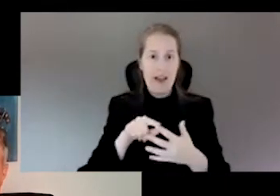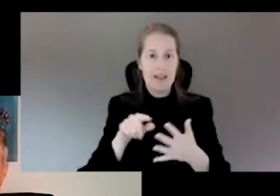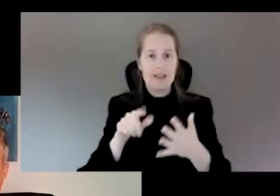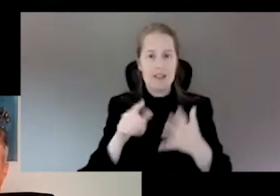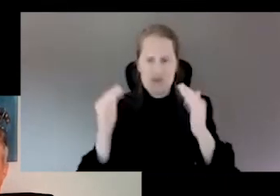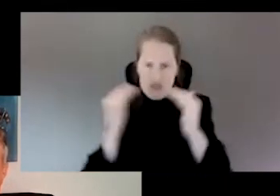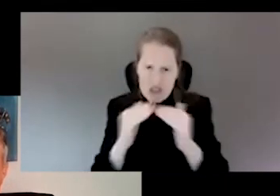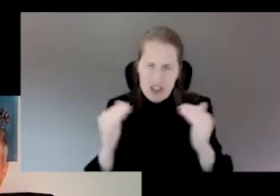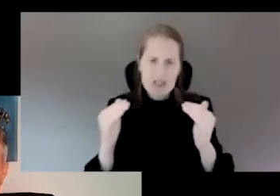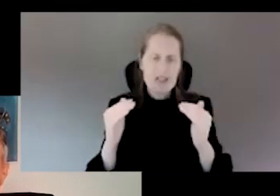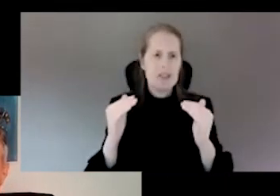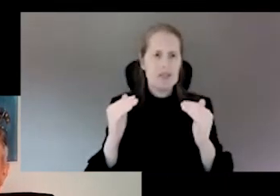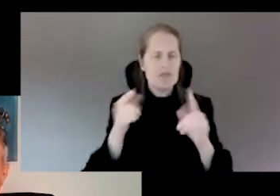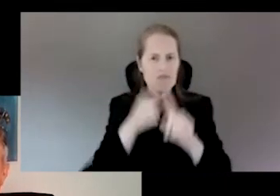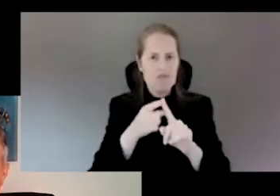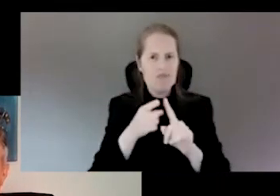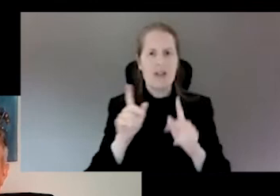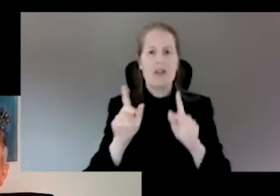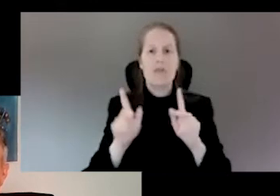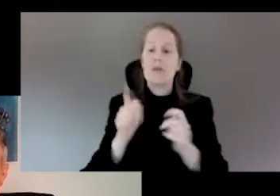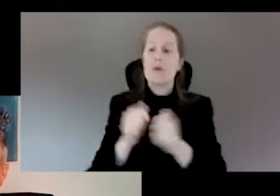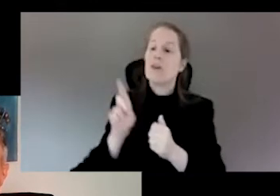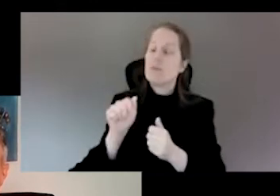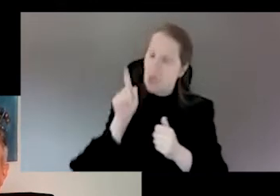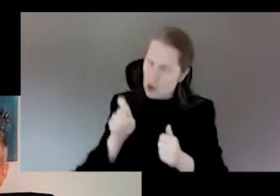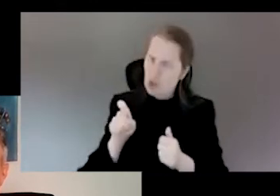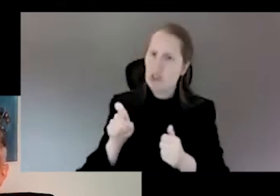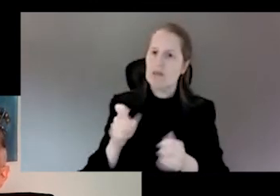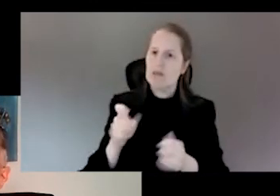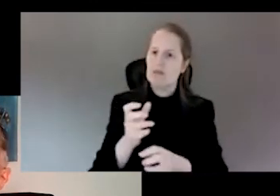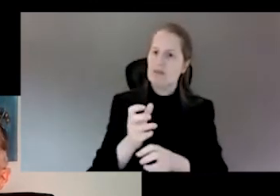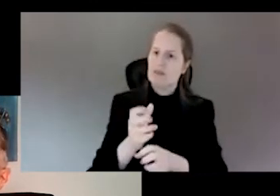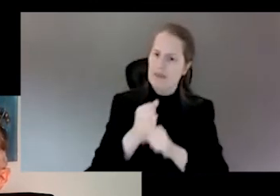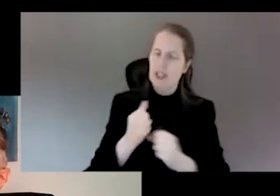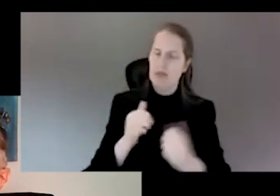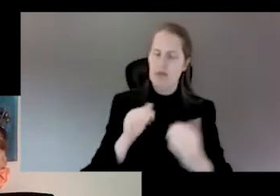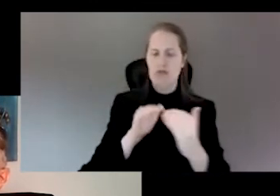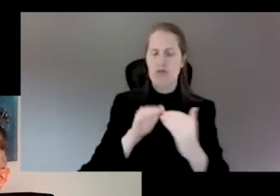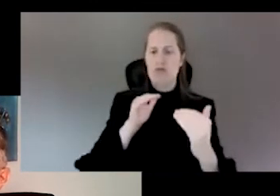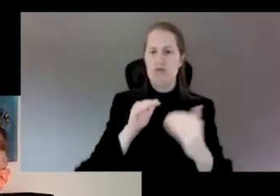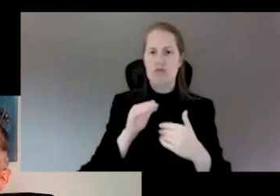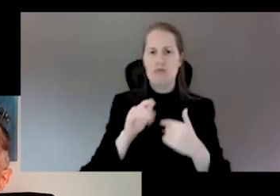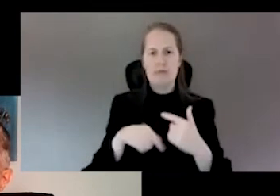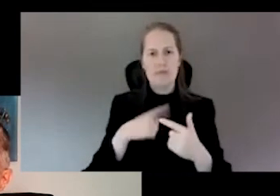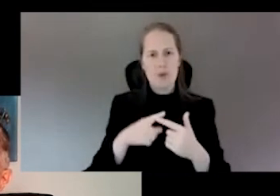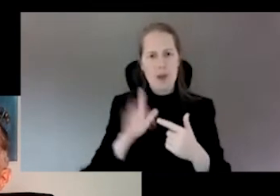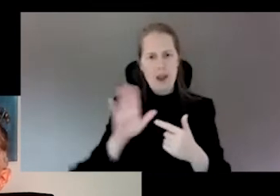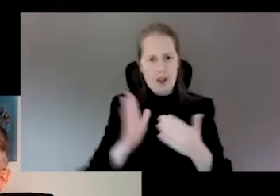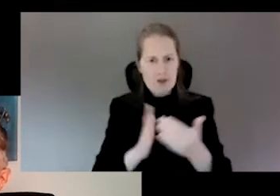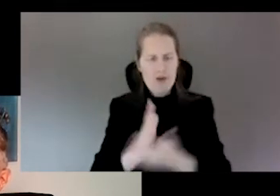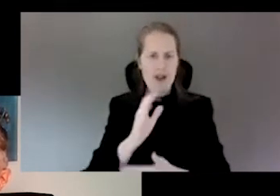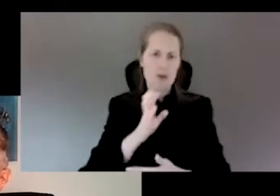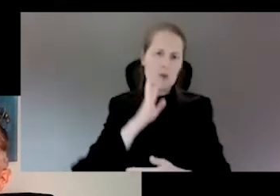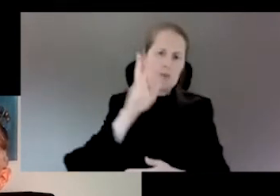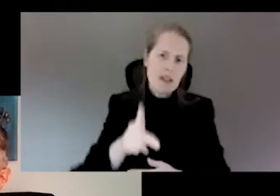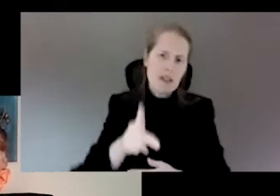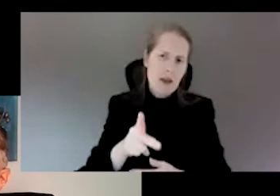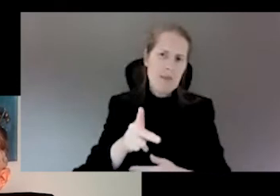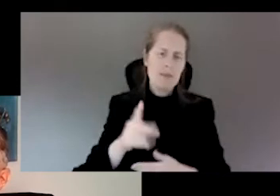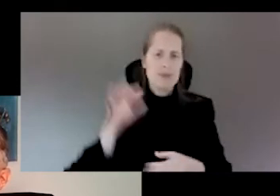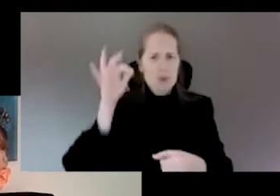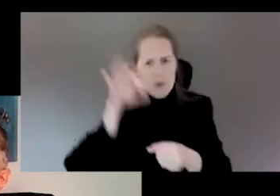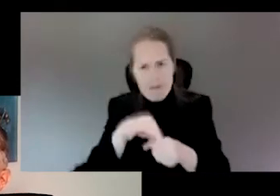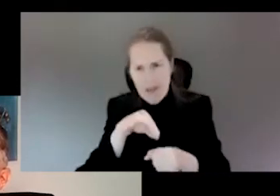people with disabilities should receive when igniting their rights to speak out, to vote, and to